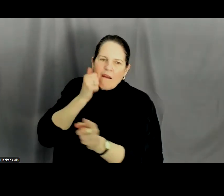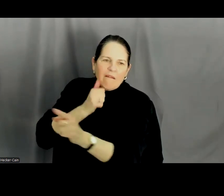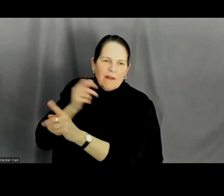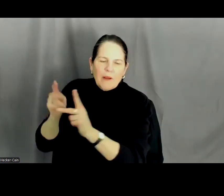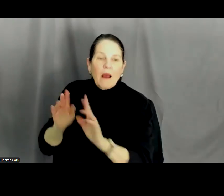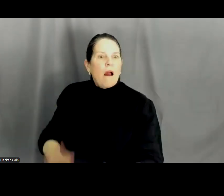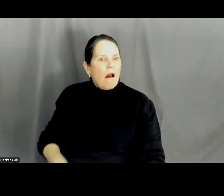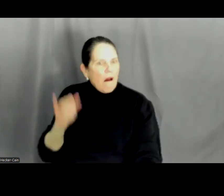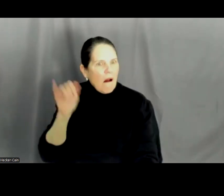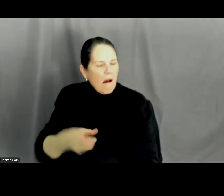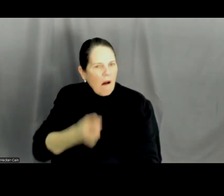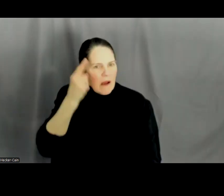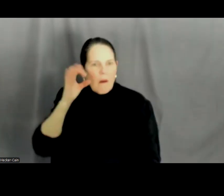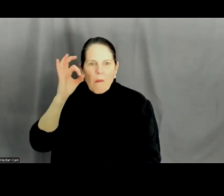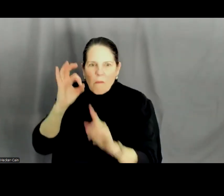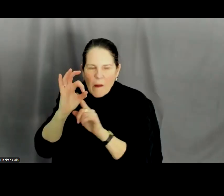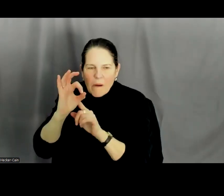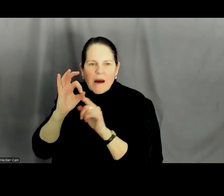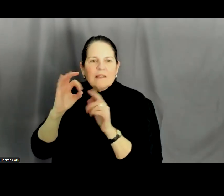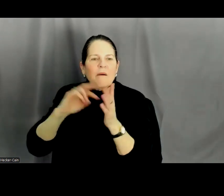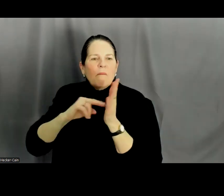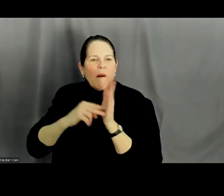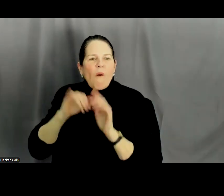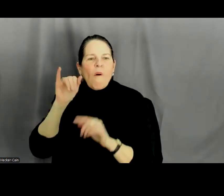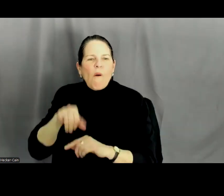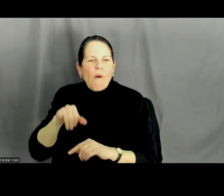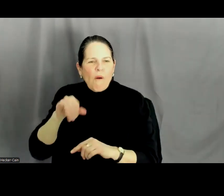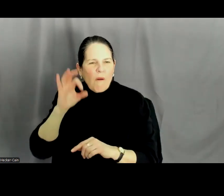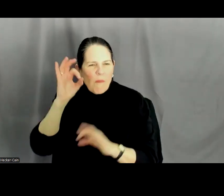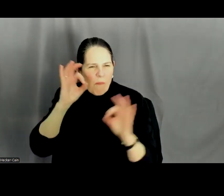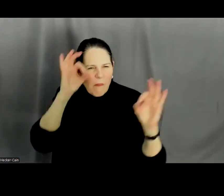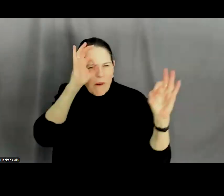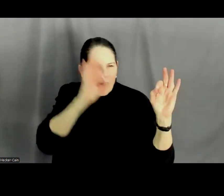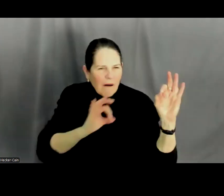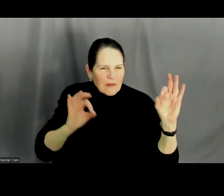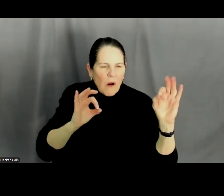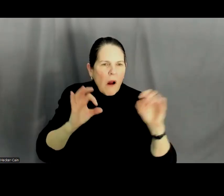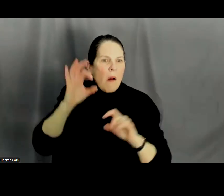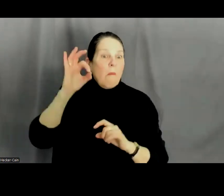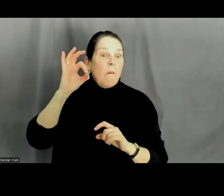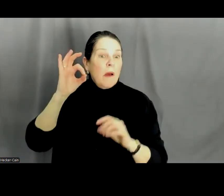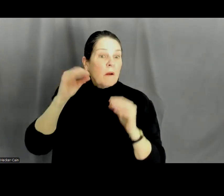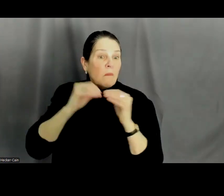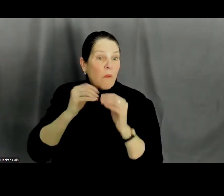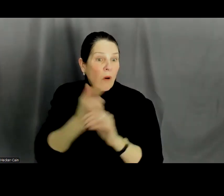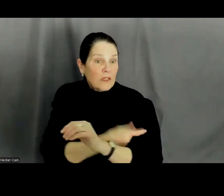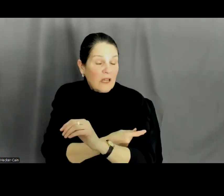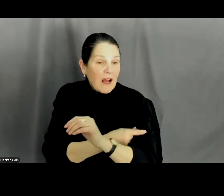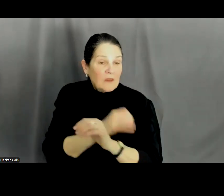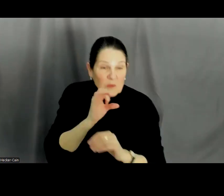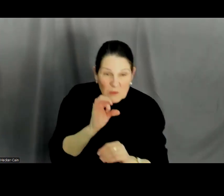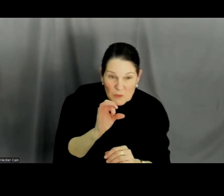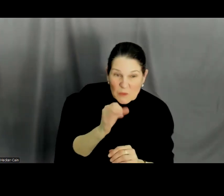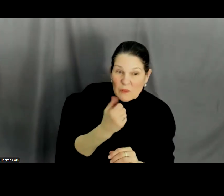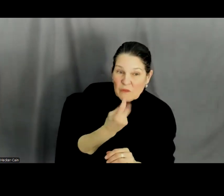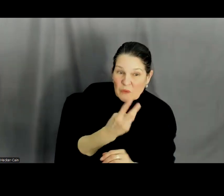I get it. Like those bubbles, it took me a moment, George. I'm like, wait, what do these bubbles mean? Is it the bigger the bubble, the more immunization? So what